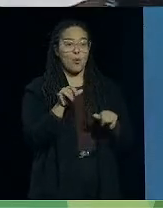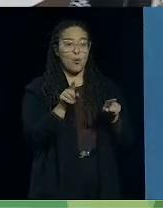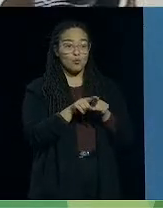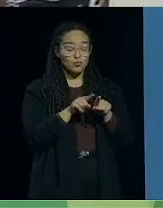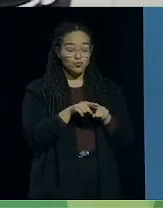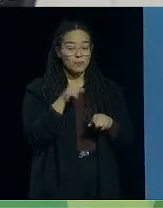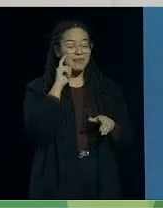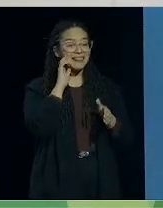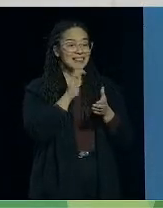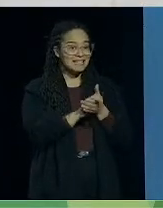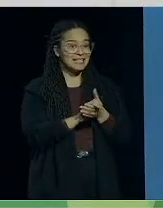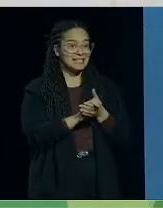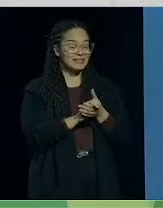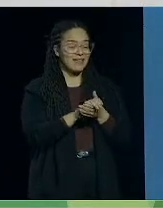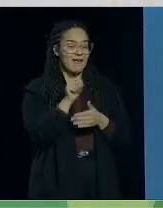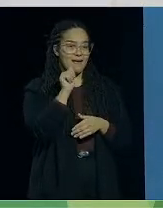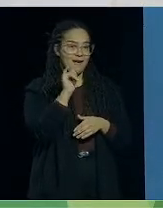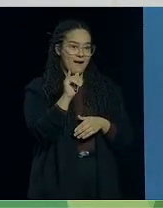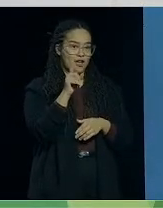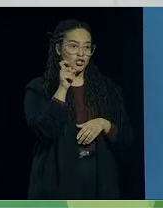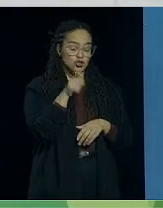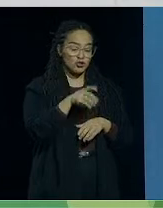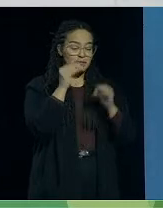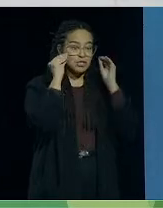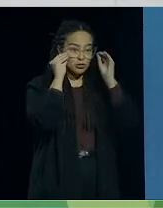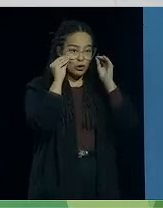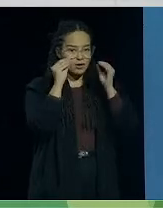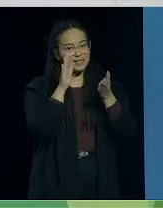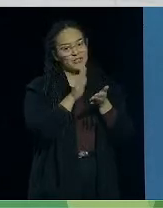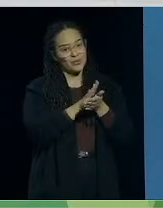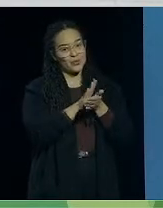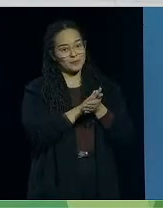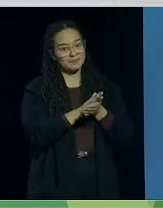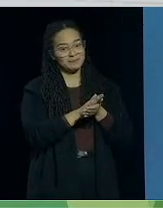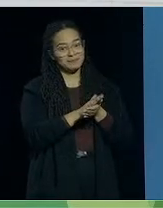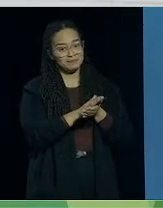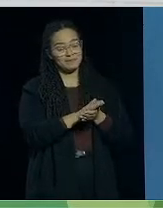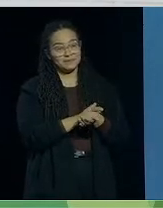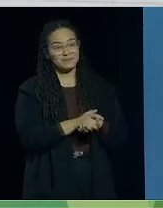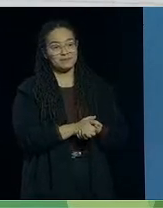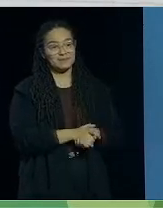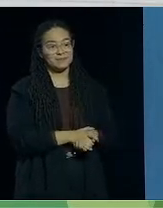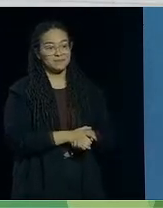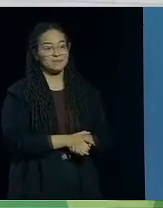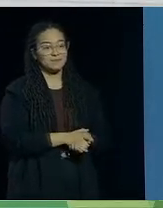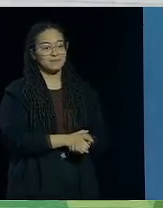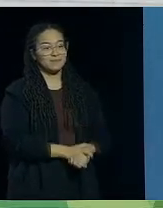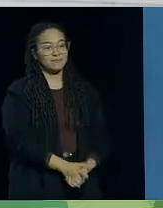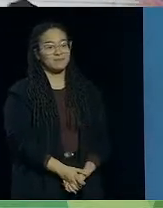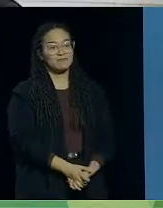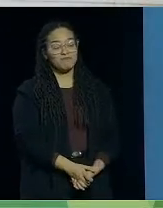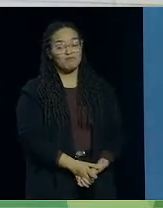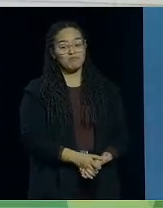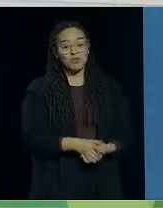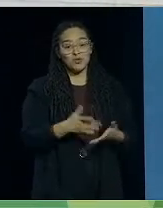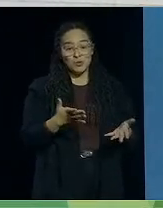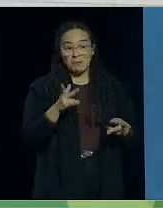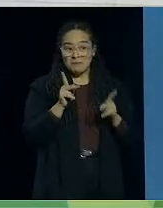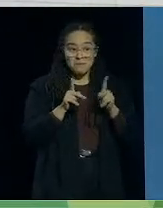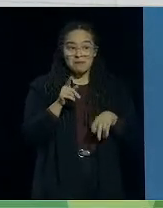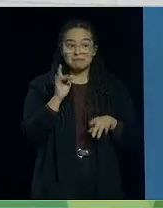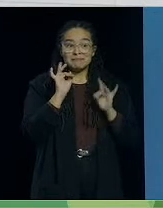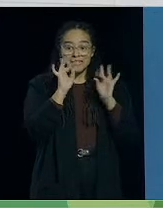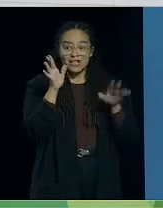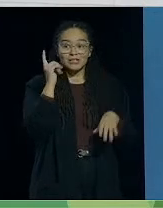63% also believe AI should be taught as a standalone subject in school. So